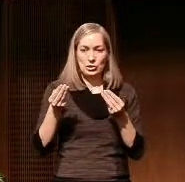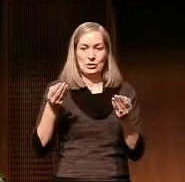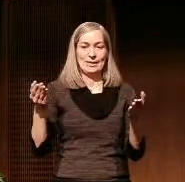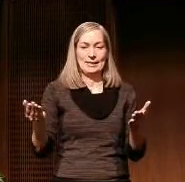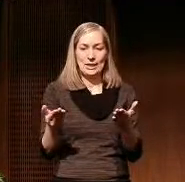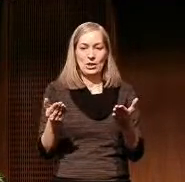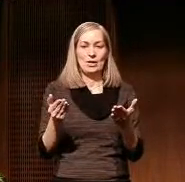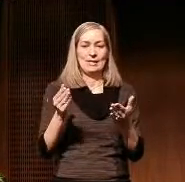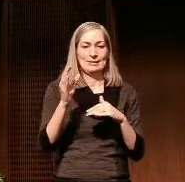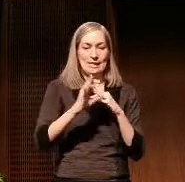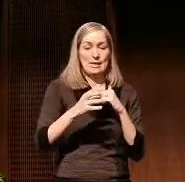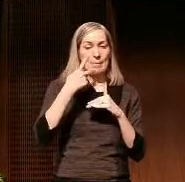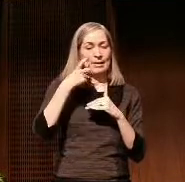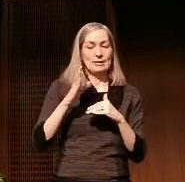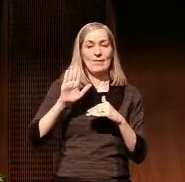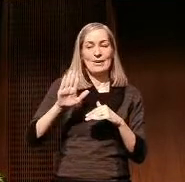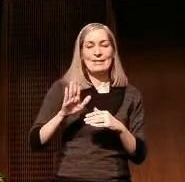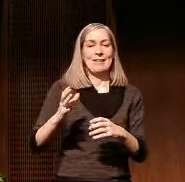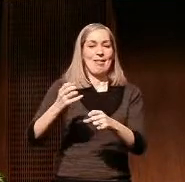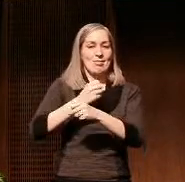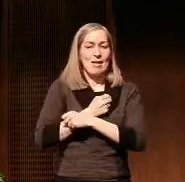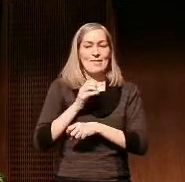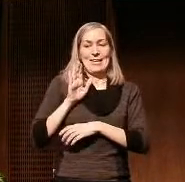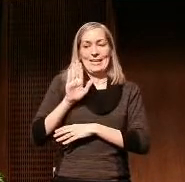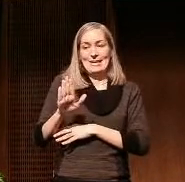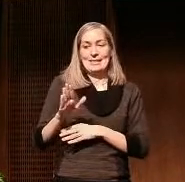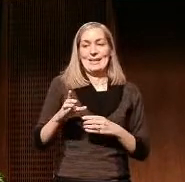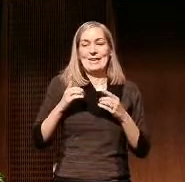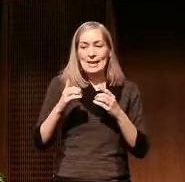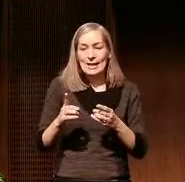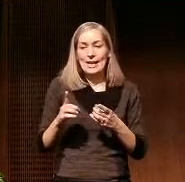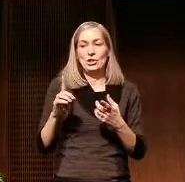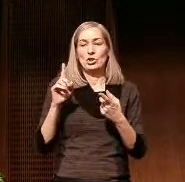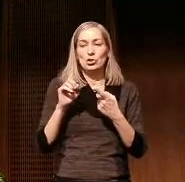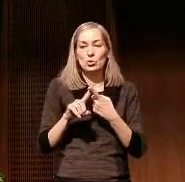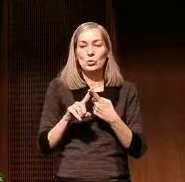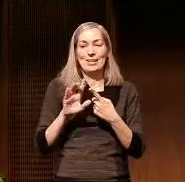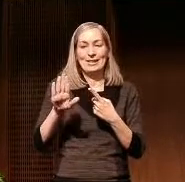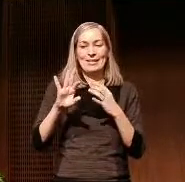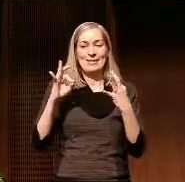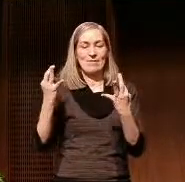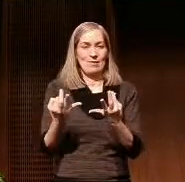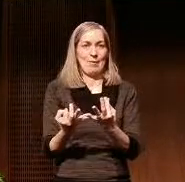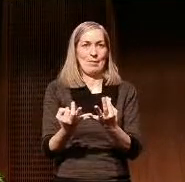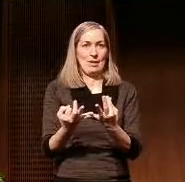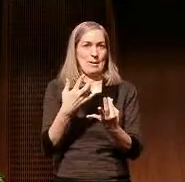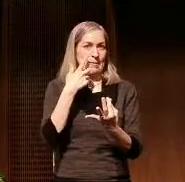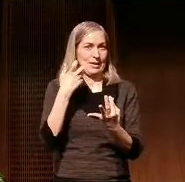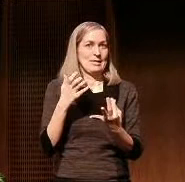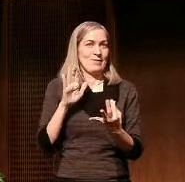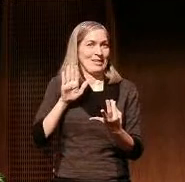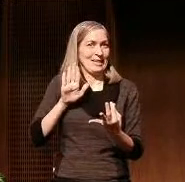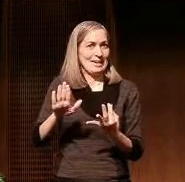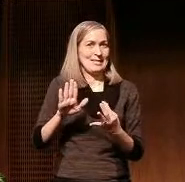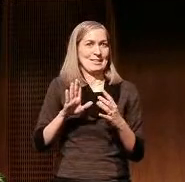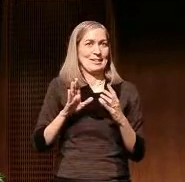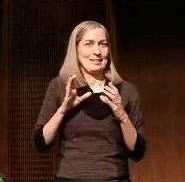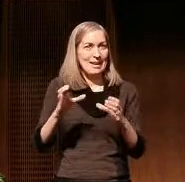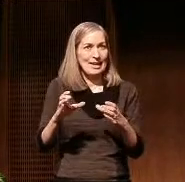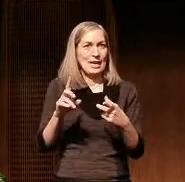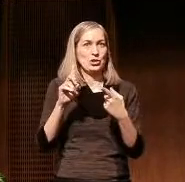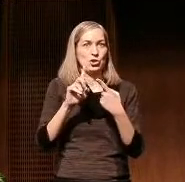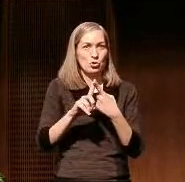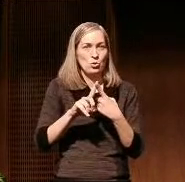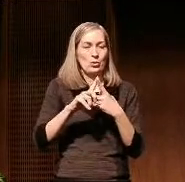Sunset, because of his love and his dedication to his family, because of his dedication